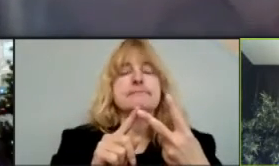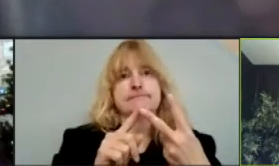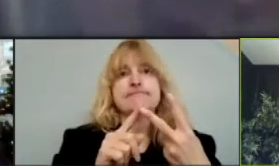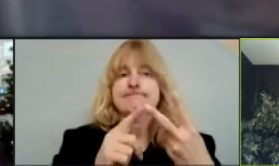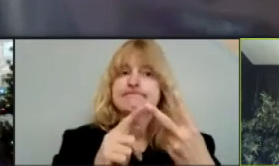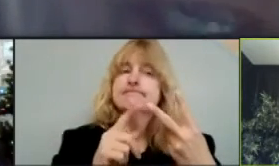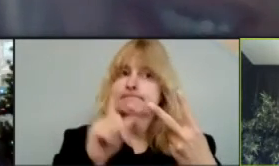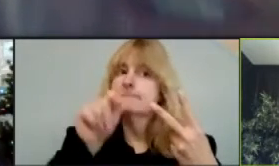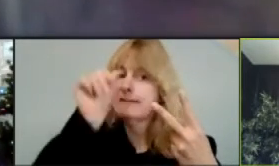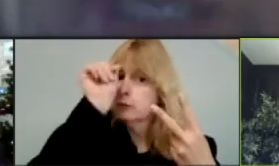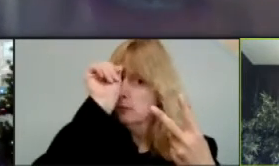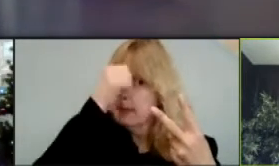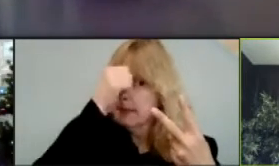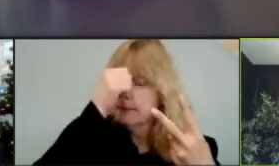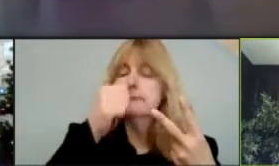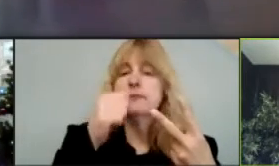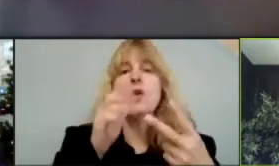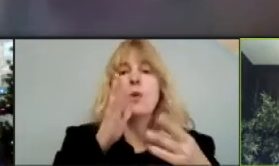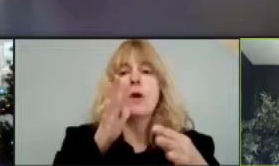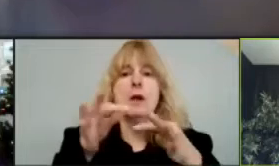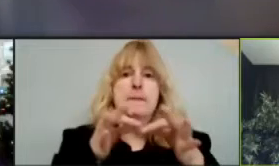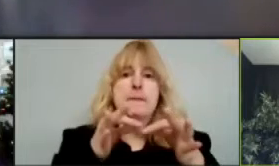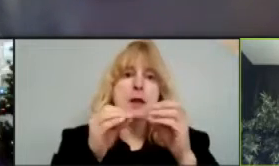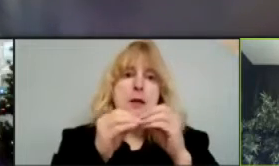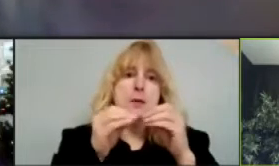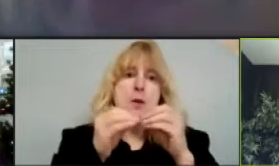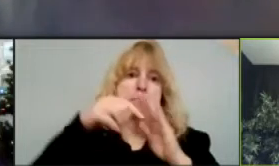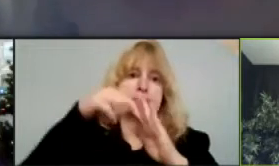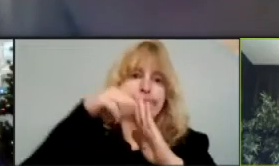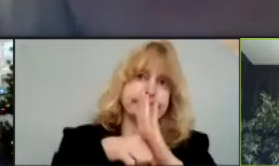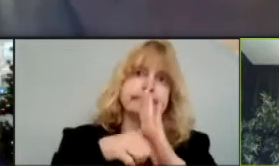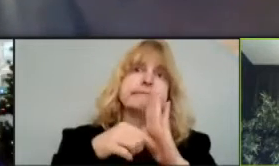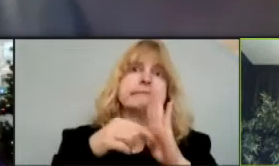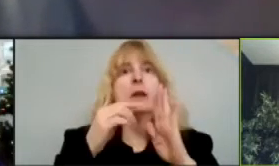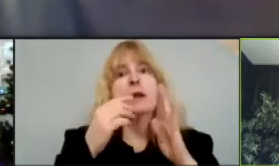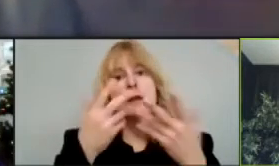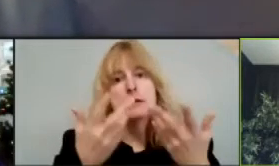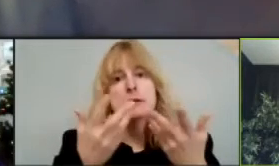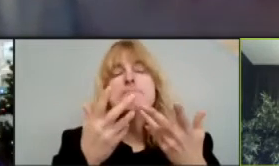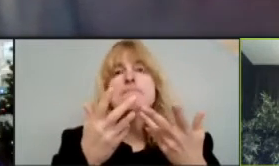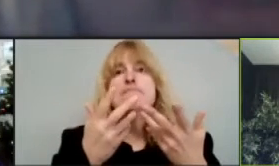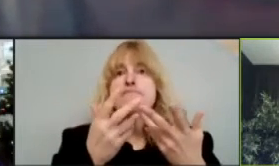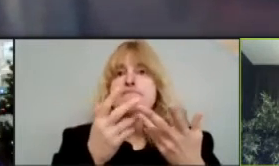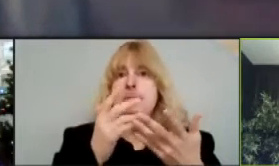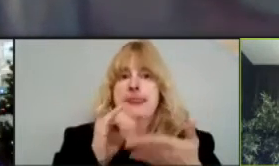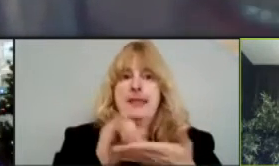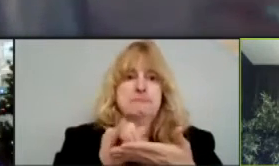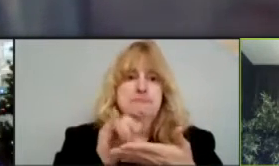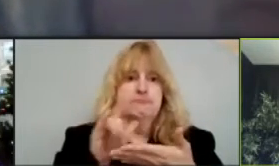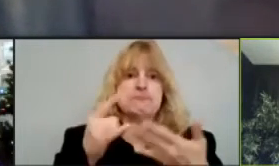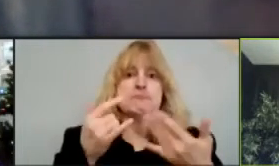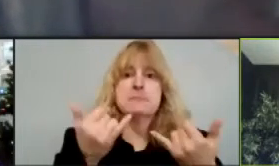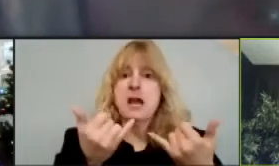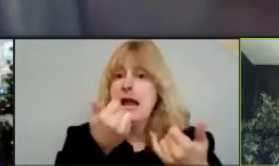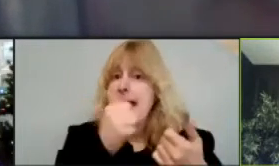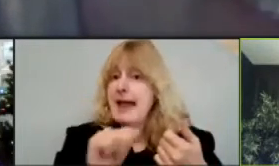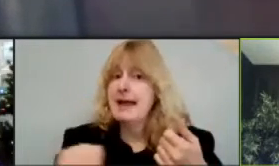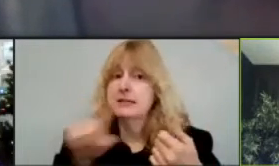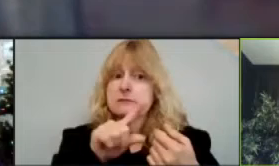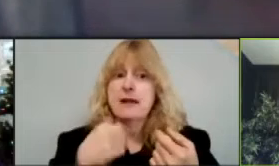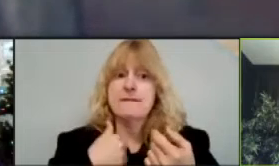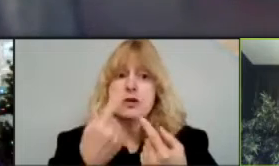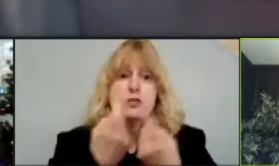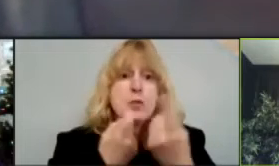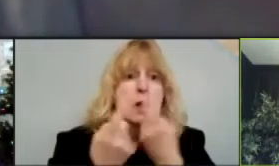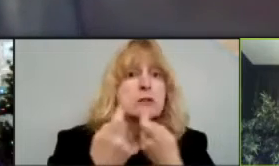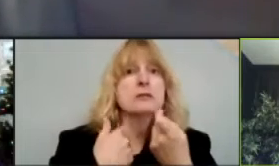that will be explained in more detail. So I'll leave it there for any questions and issues, but that's where